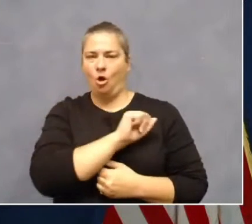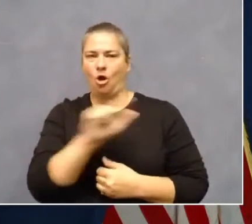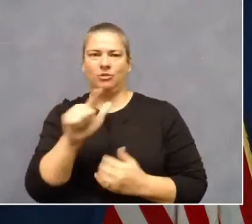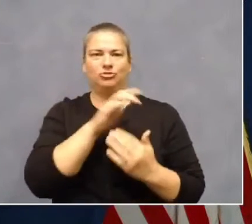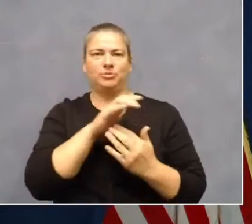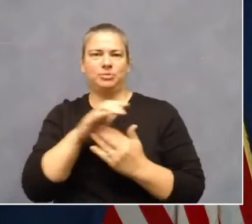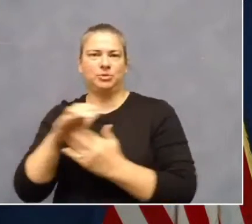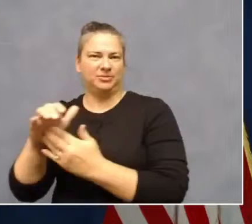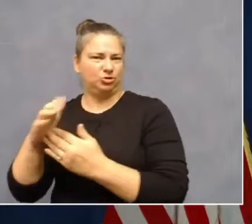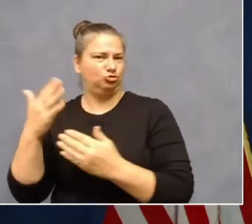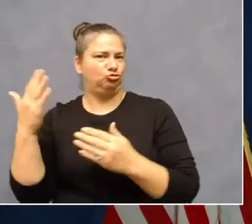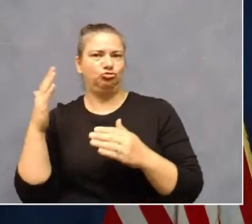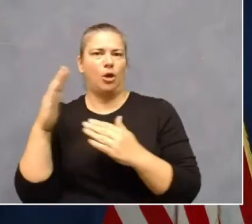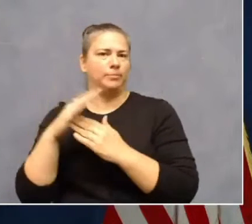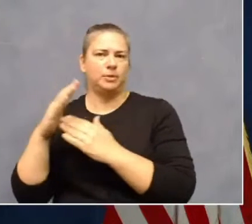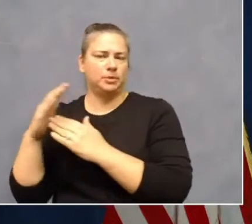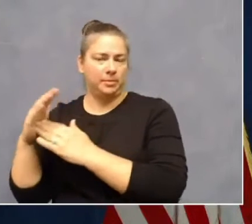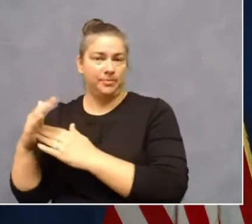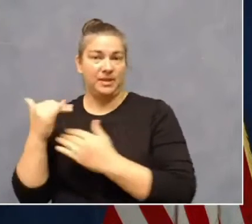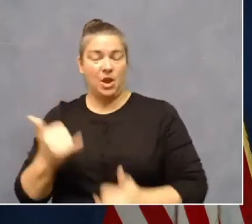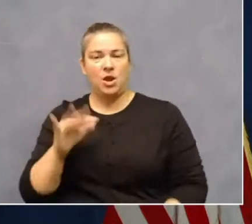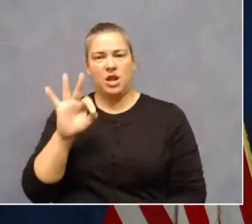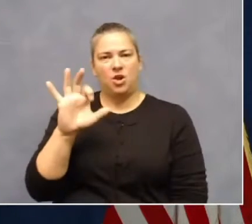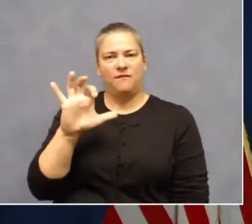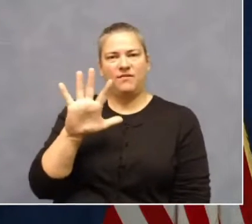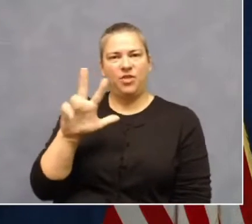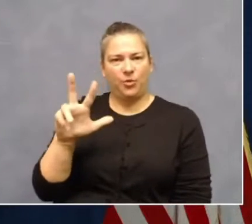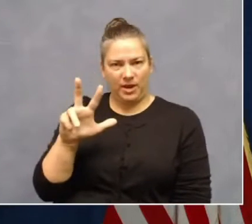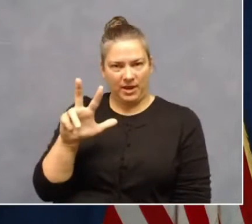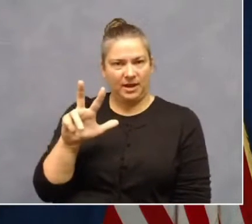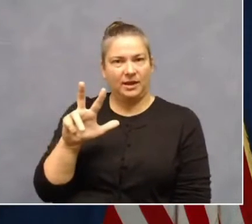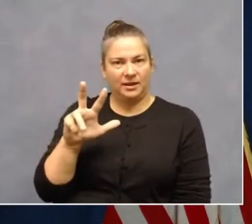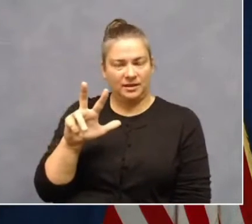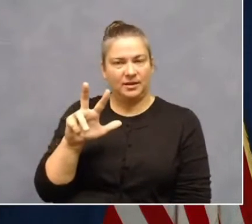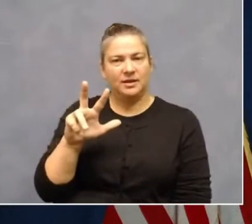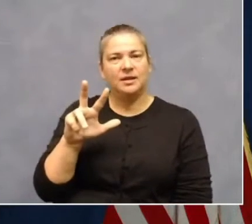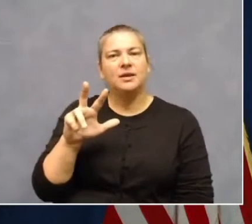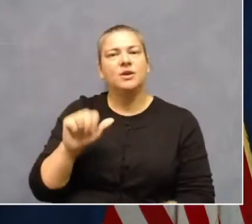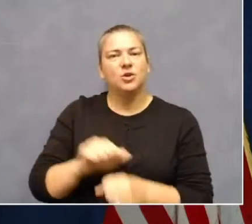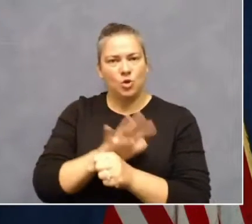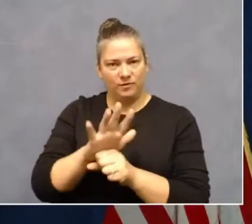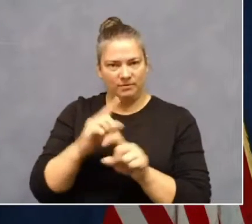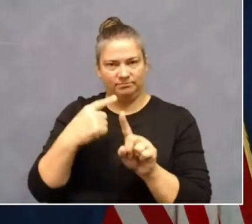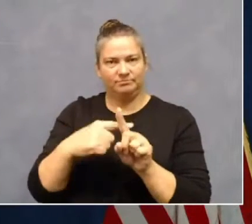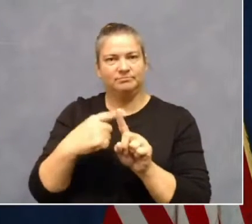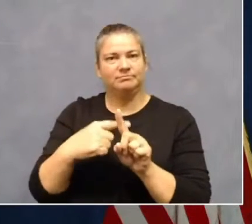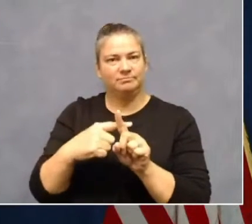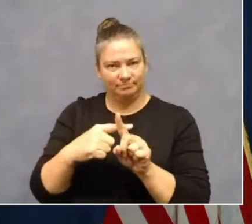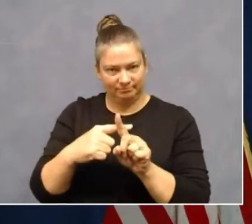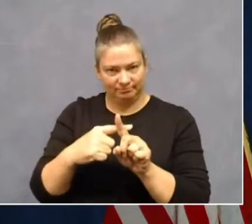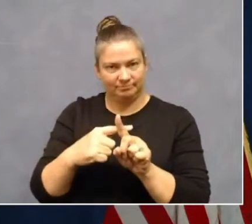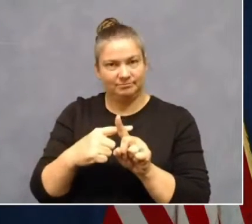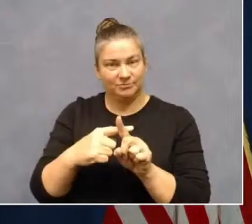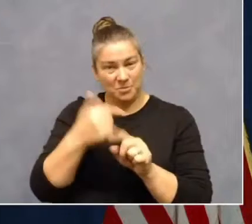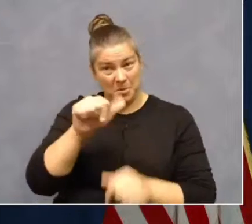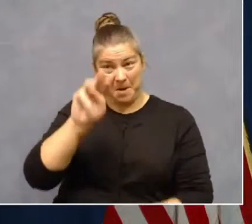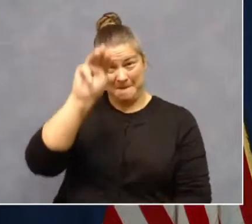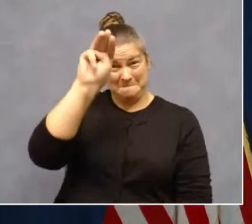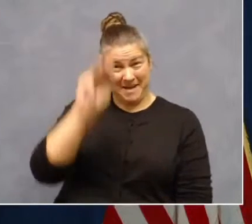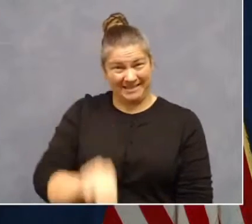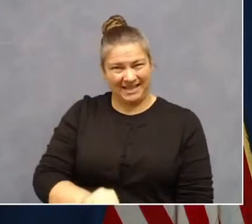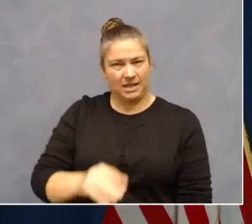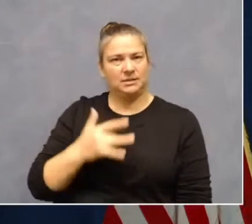reporting 953 new cases of COVID-19, which, remember, Mondays we have many